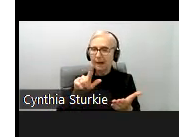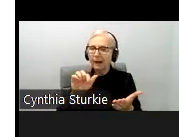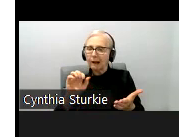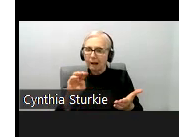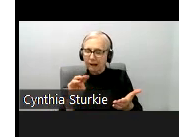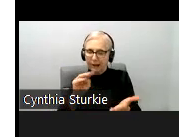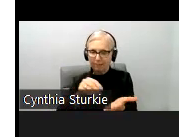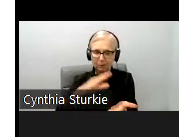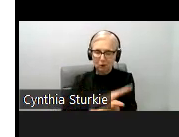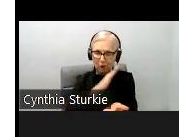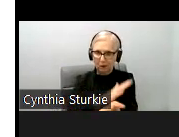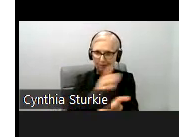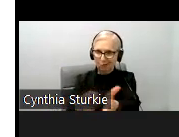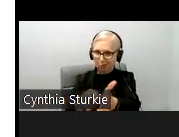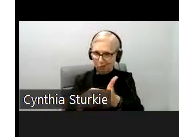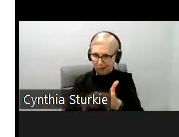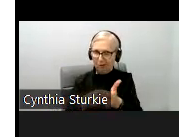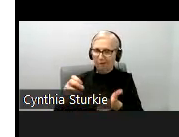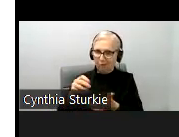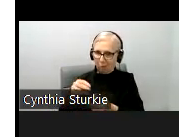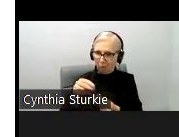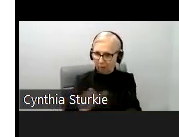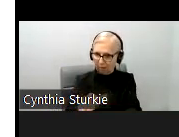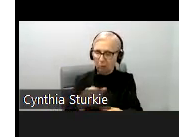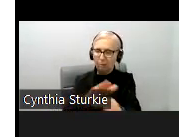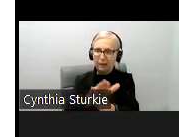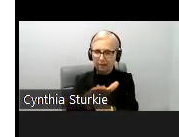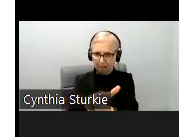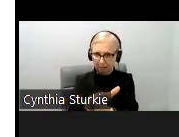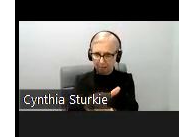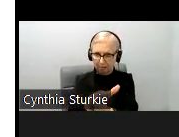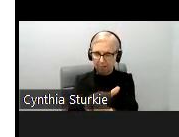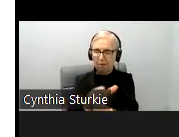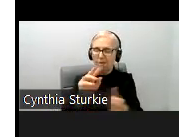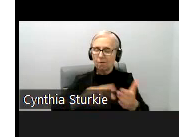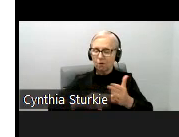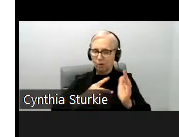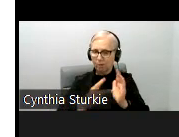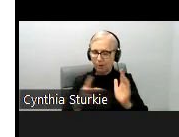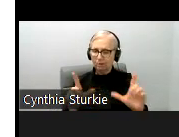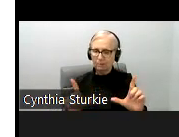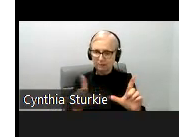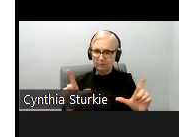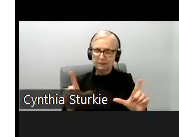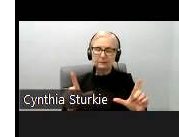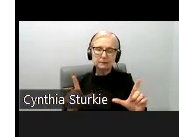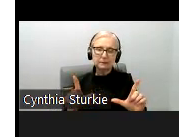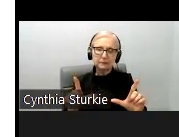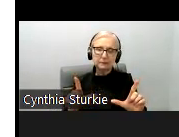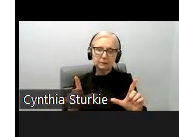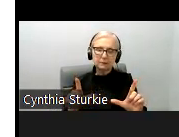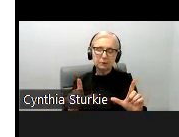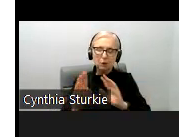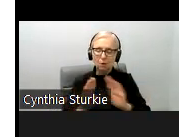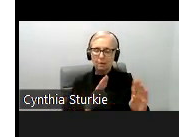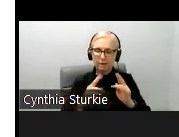the documentation required for reimbursement would be sufficient for the purposes of licensing. So behavioral health